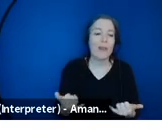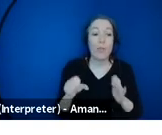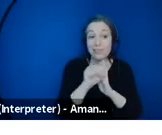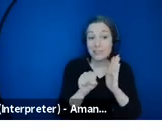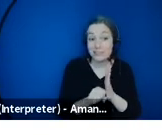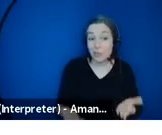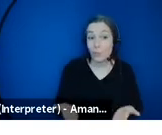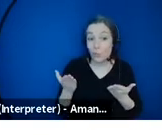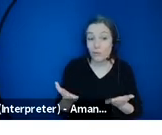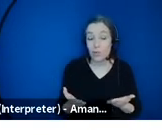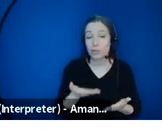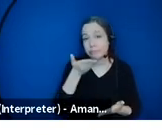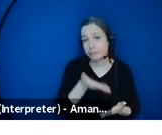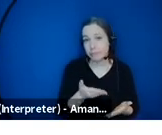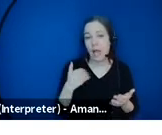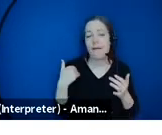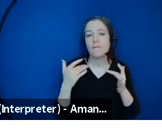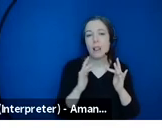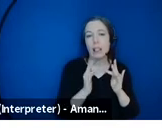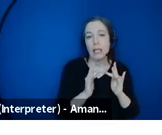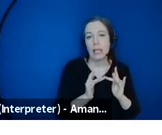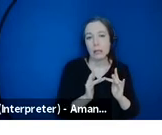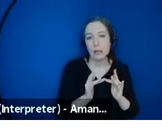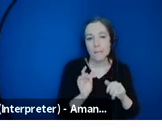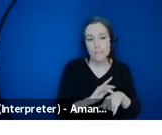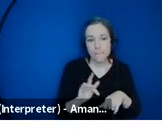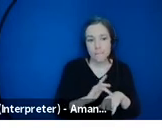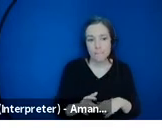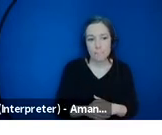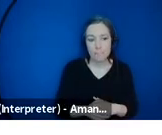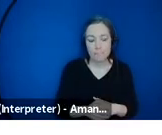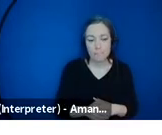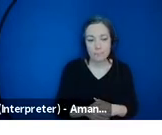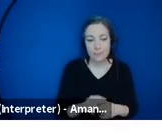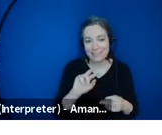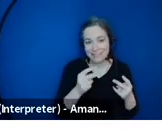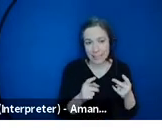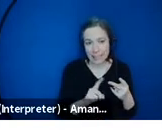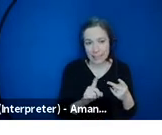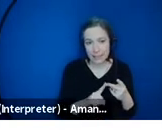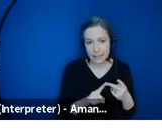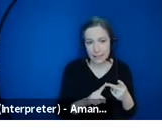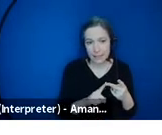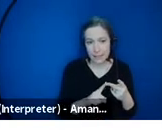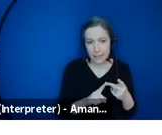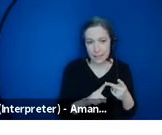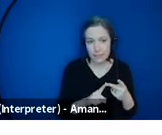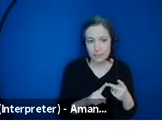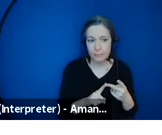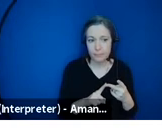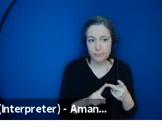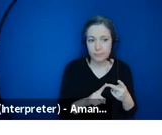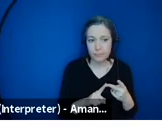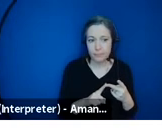So I did provide the link to CEWD programs here. And then the second link if you're interested in pursuing a CEWD program, you